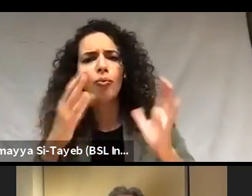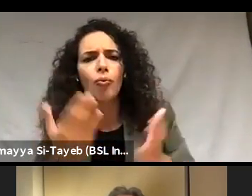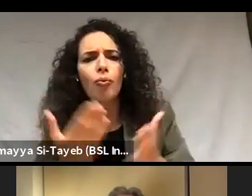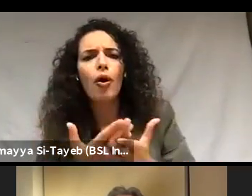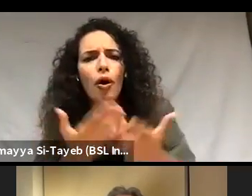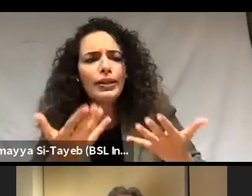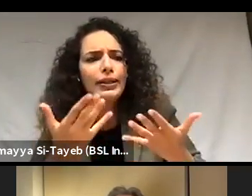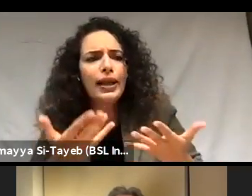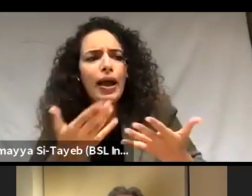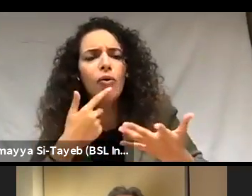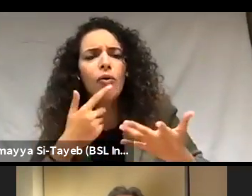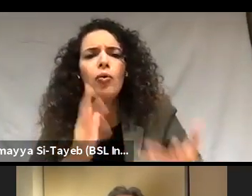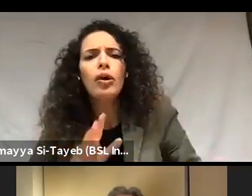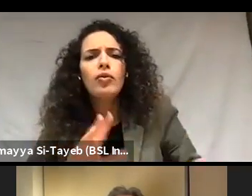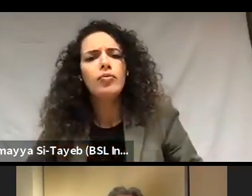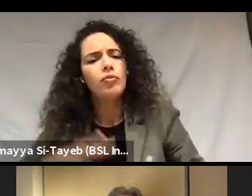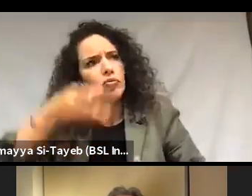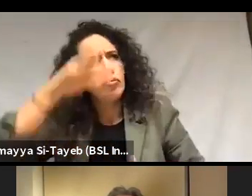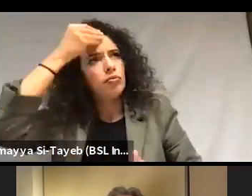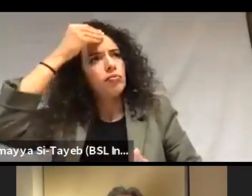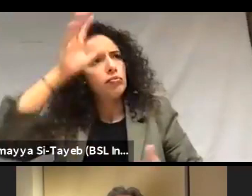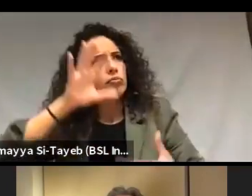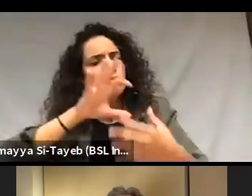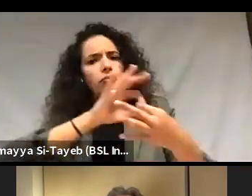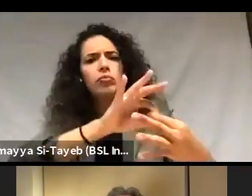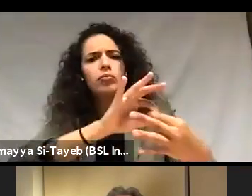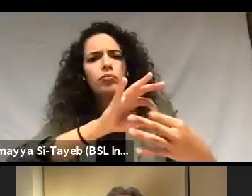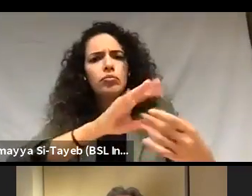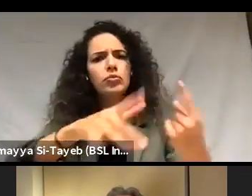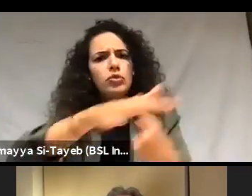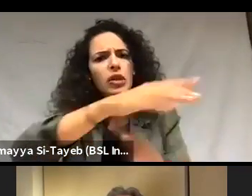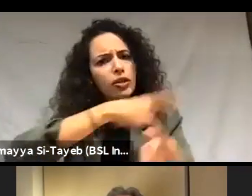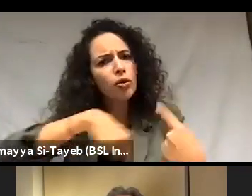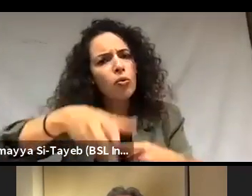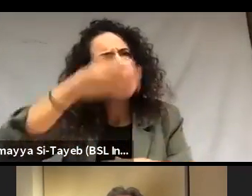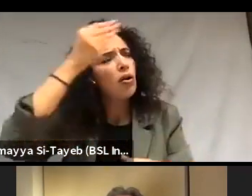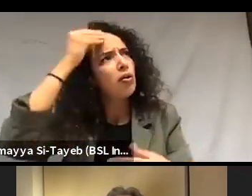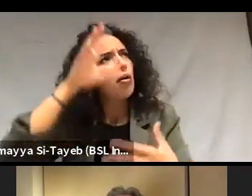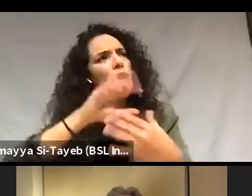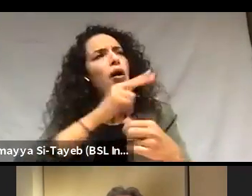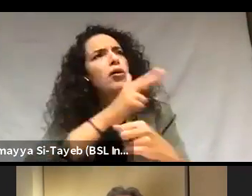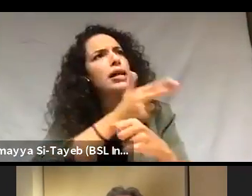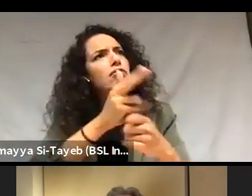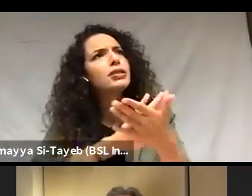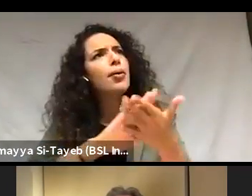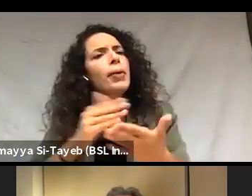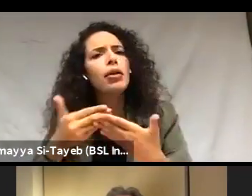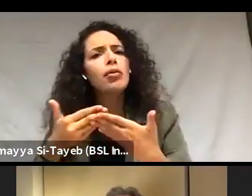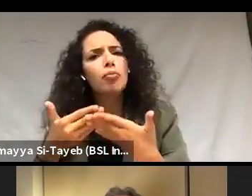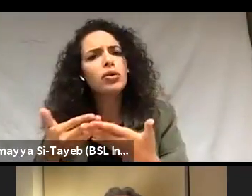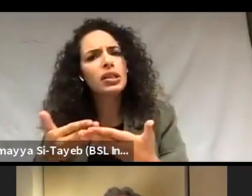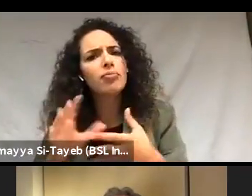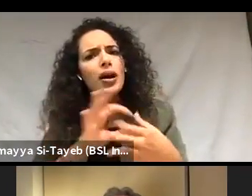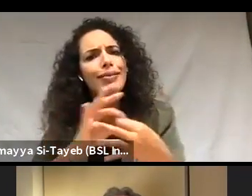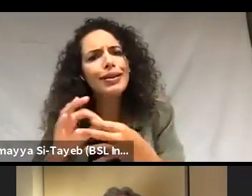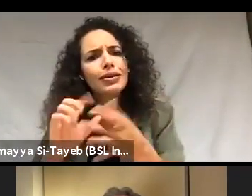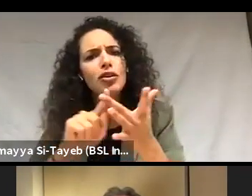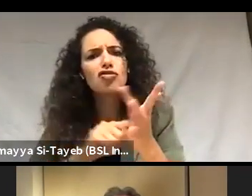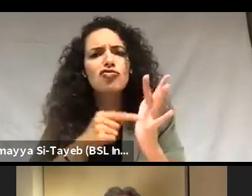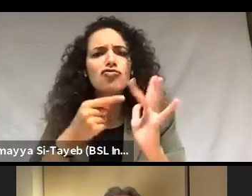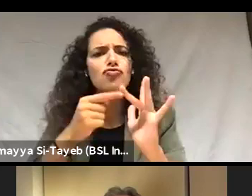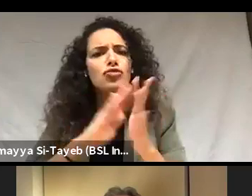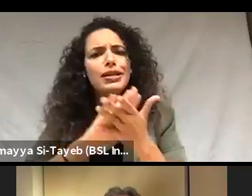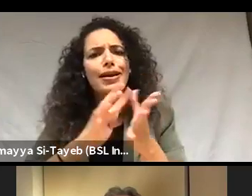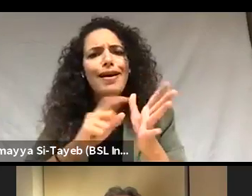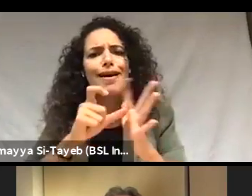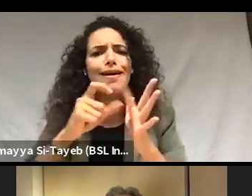come to associate, society has come to associate terrorism with Islamist jihadi terrorism. And as sort of what Paul and Lizzie and everyone has